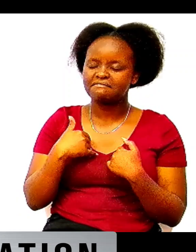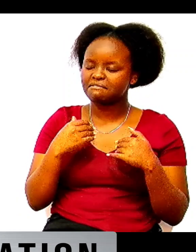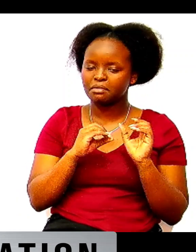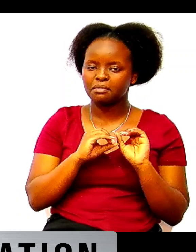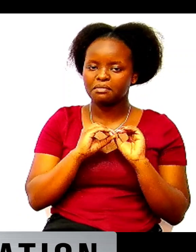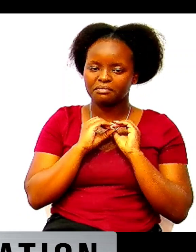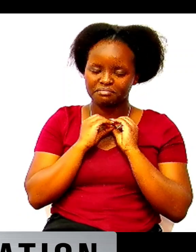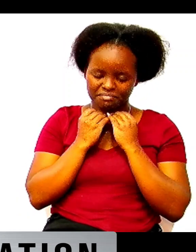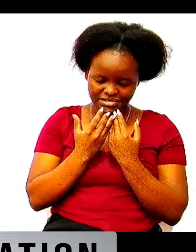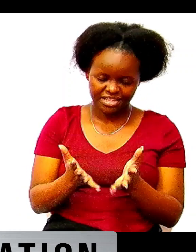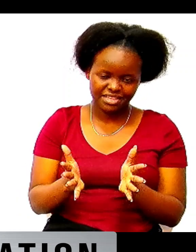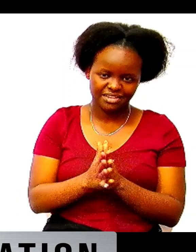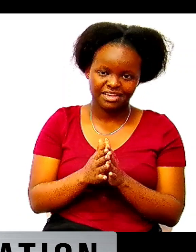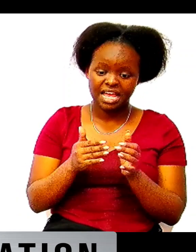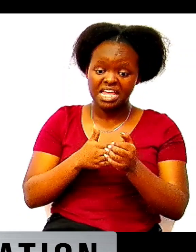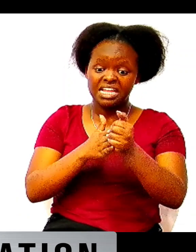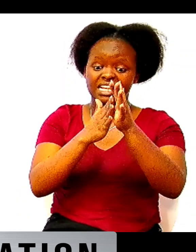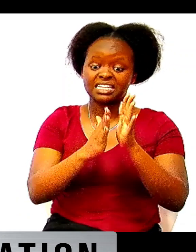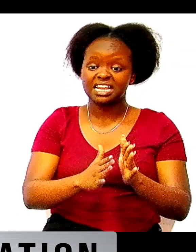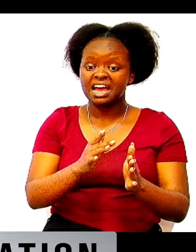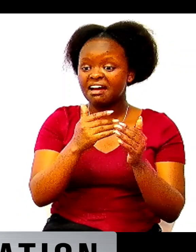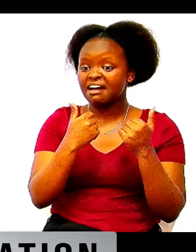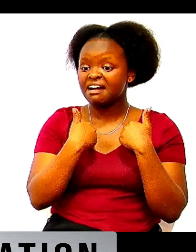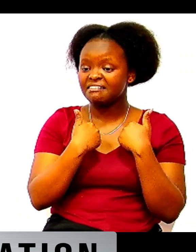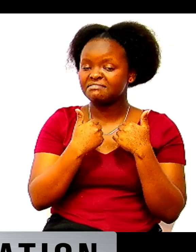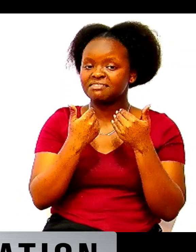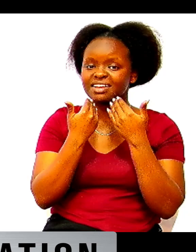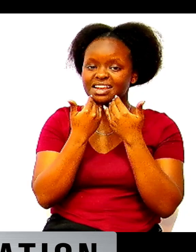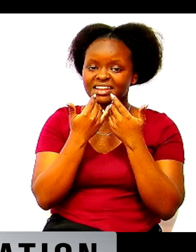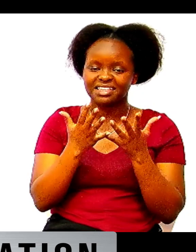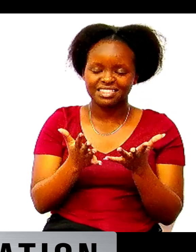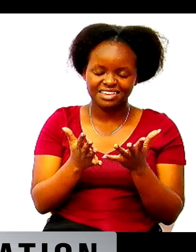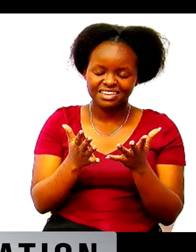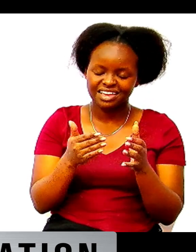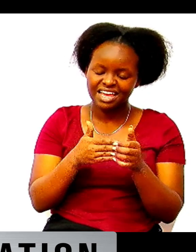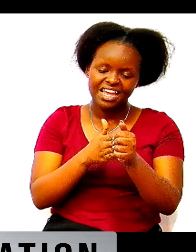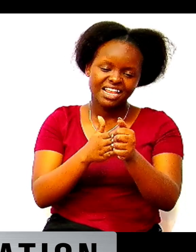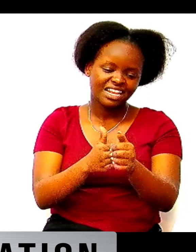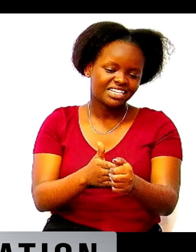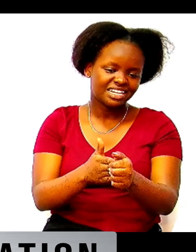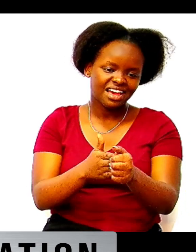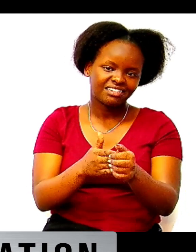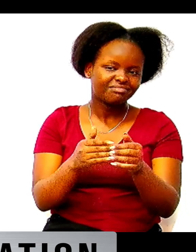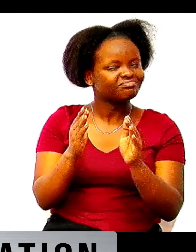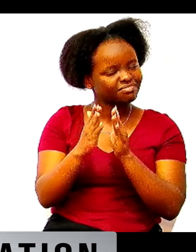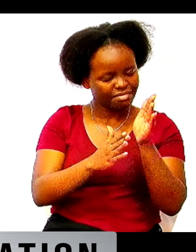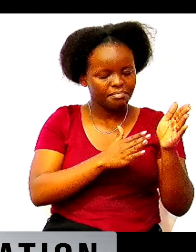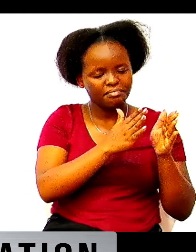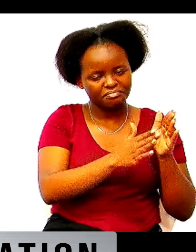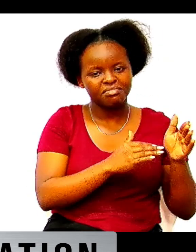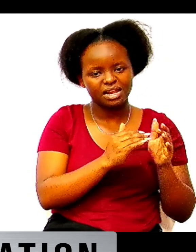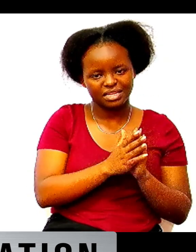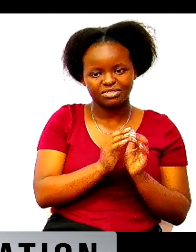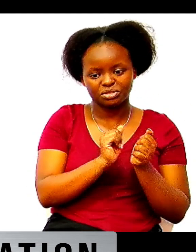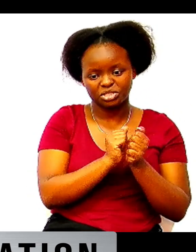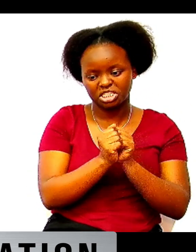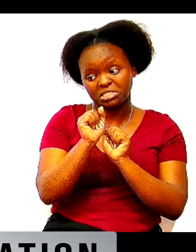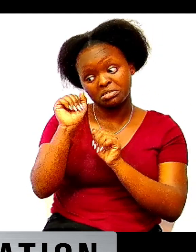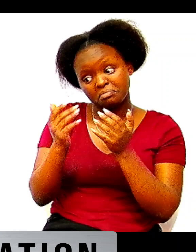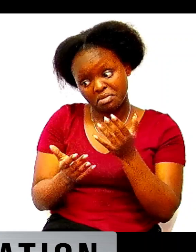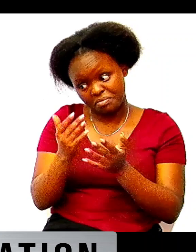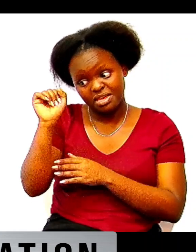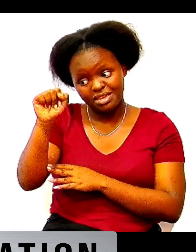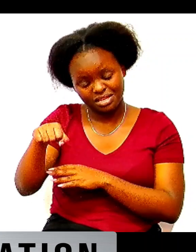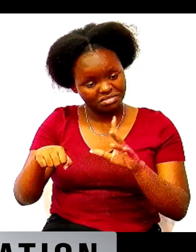still leaderless? Leaderless tunapanga. Nasikia leaderless was a mistake. Maybe yes and no. You know, it